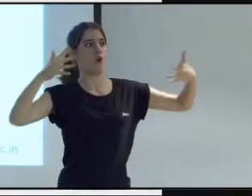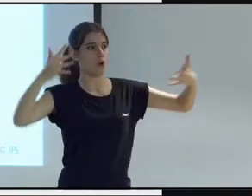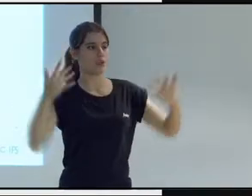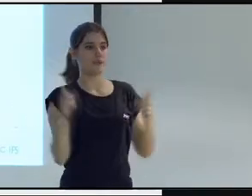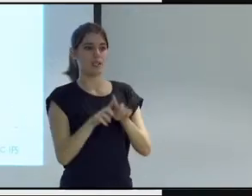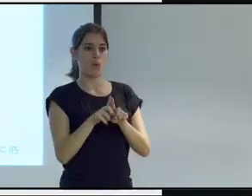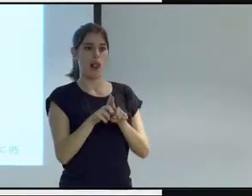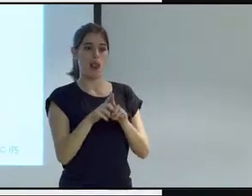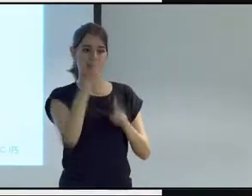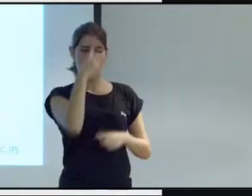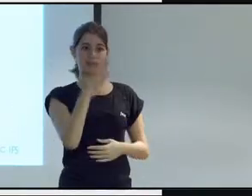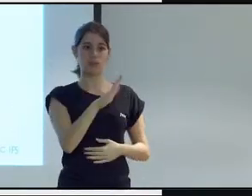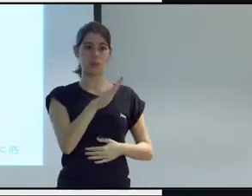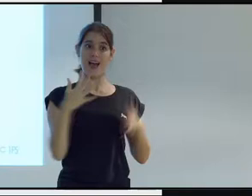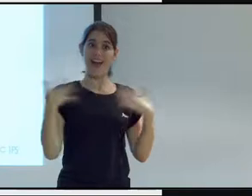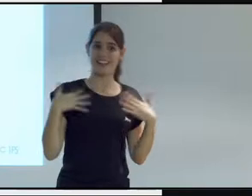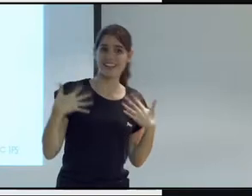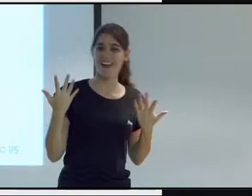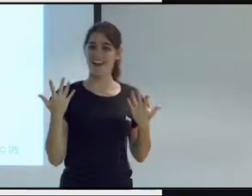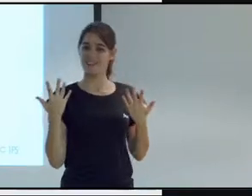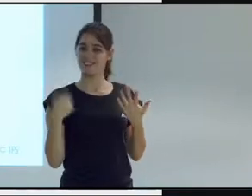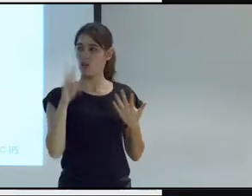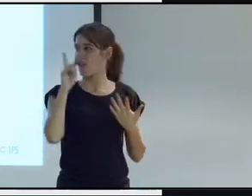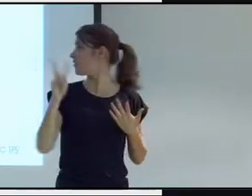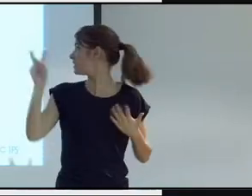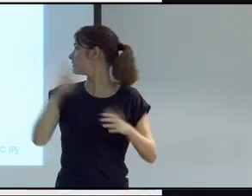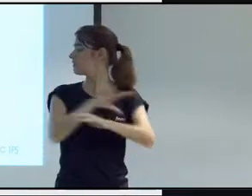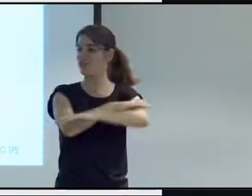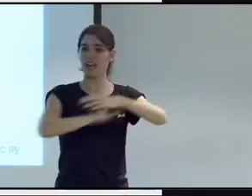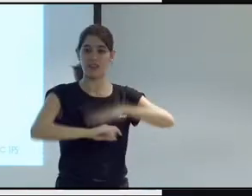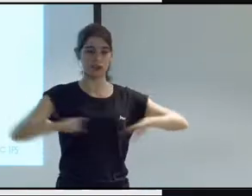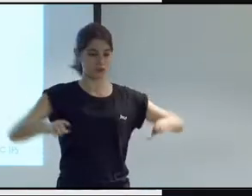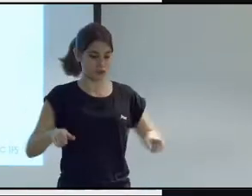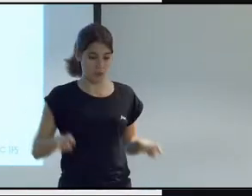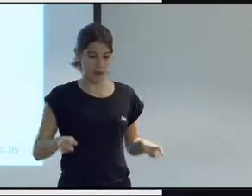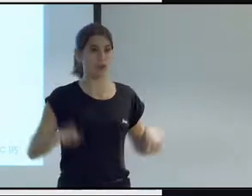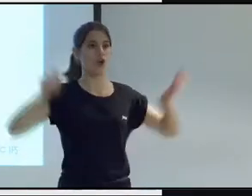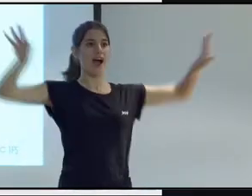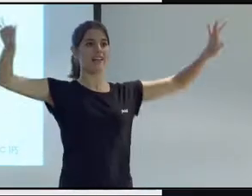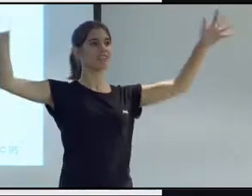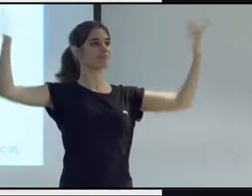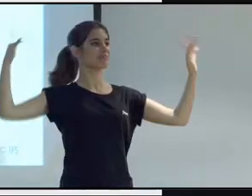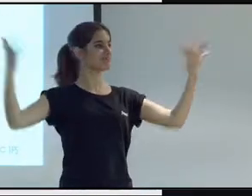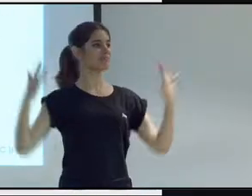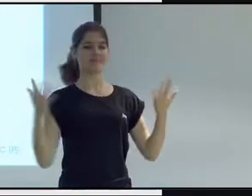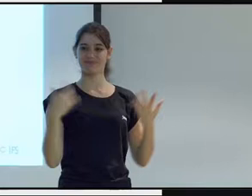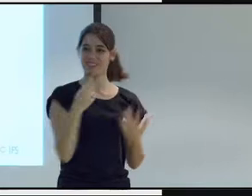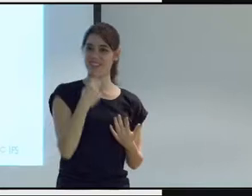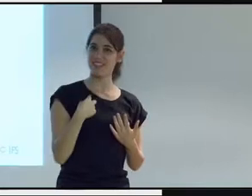arms open. He seems to be very cheerful and happy. Notice his arms are in the air.